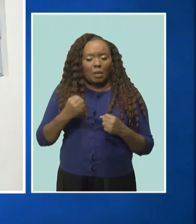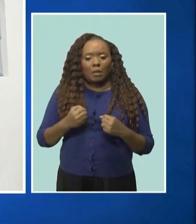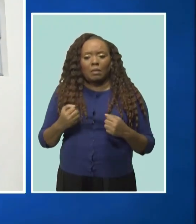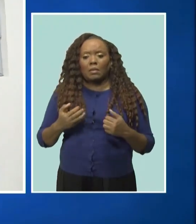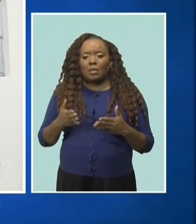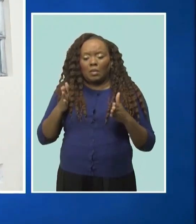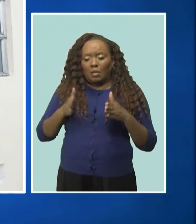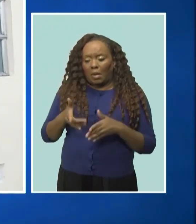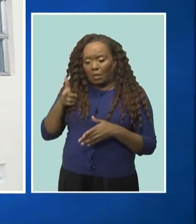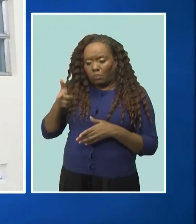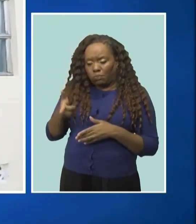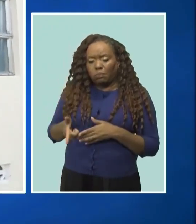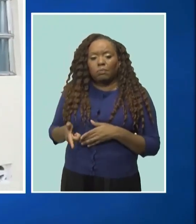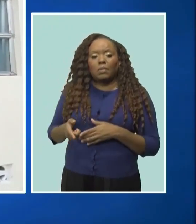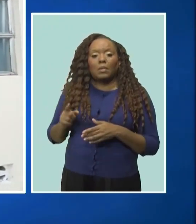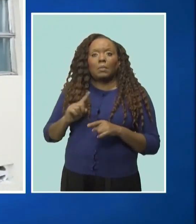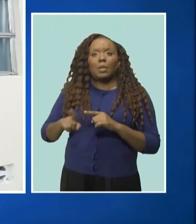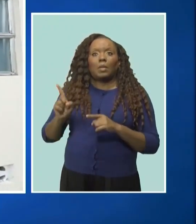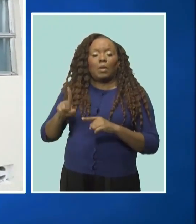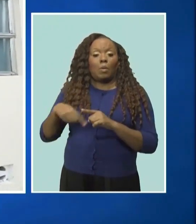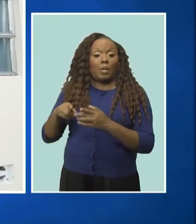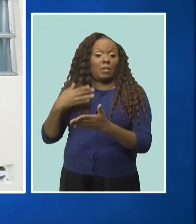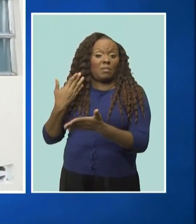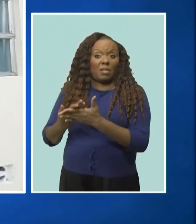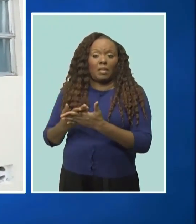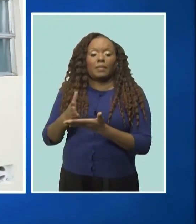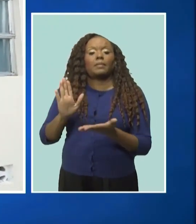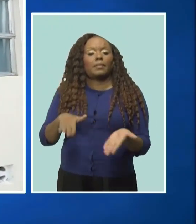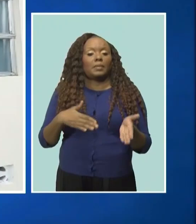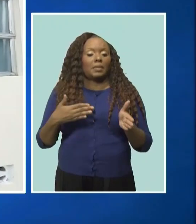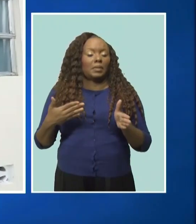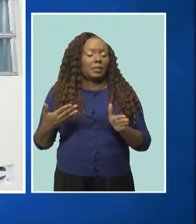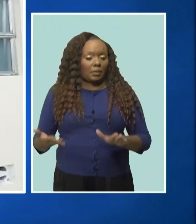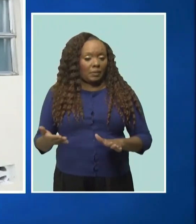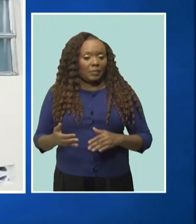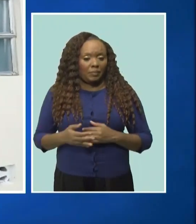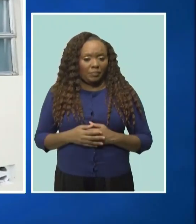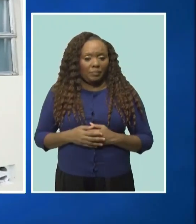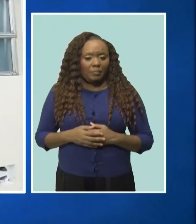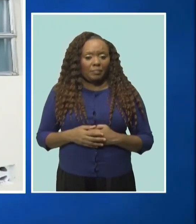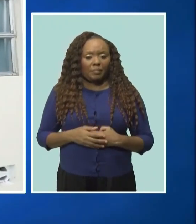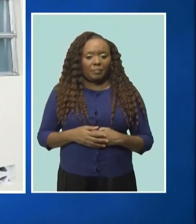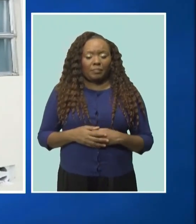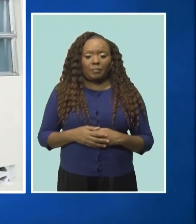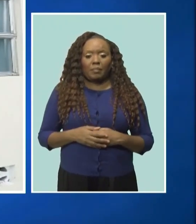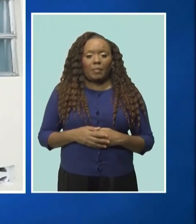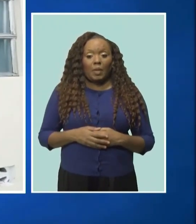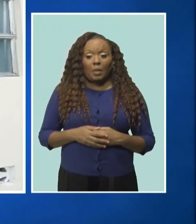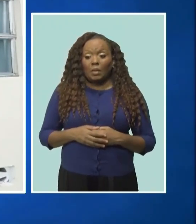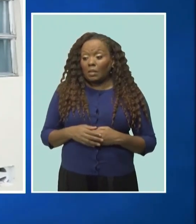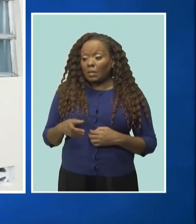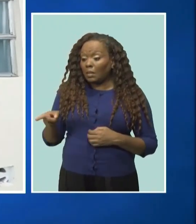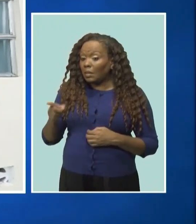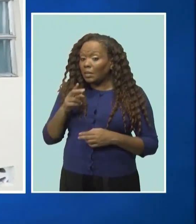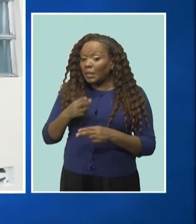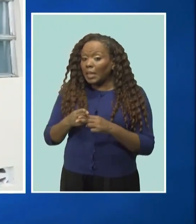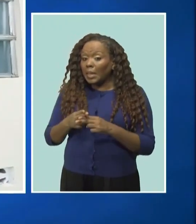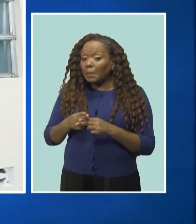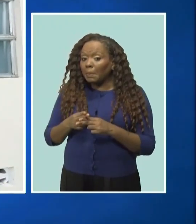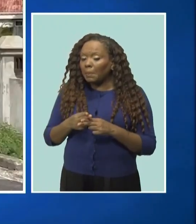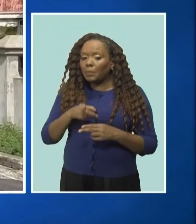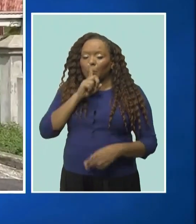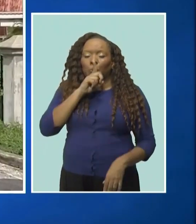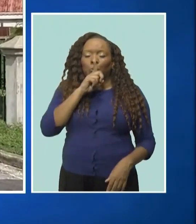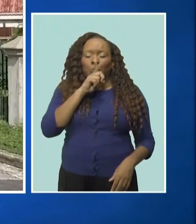gunshot injuries. He was pronounced dead on arrival. The cannot give you name at this moment, but we are continuing investigation in